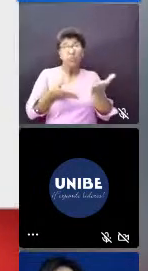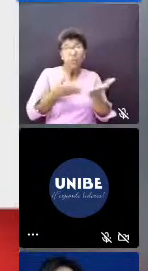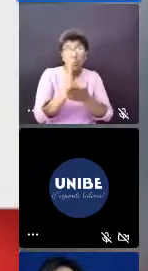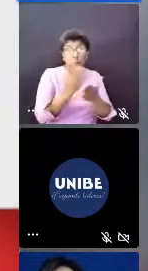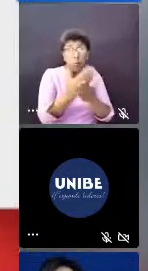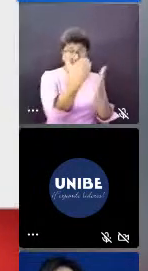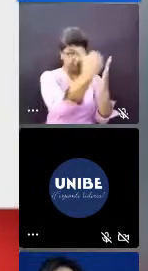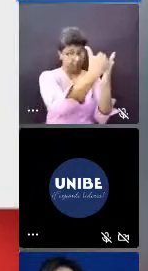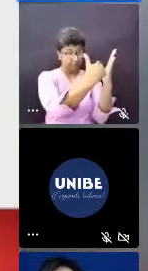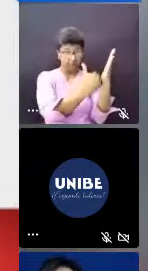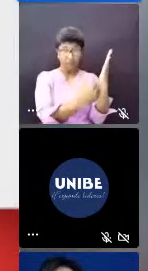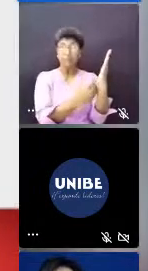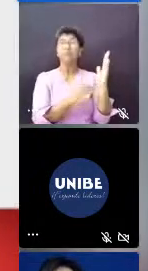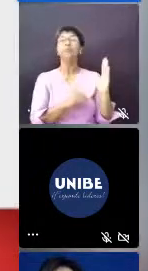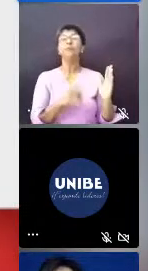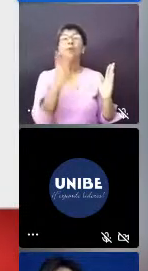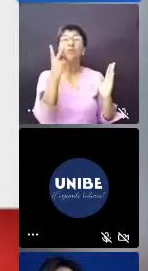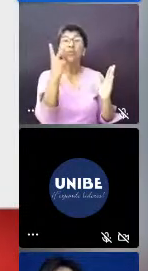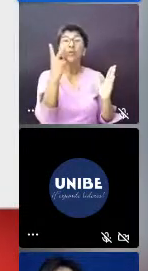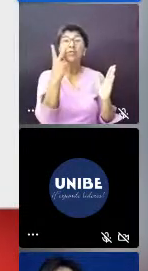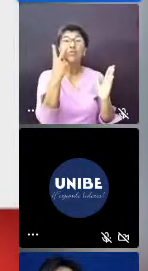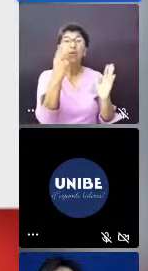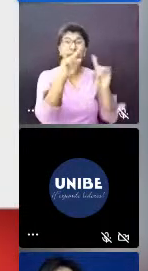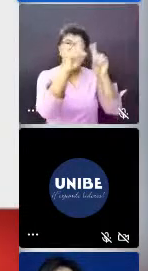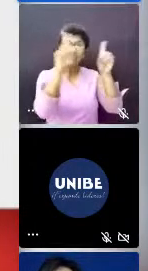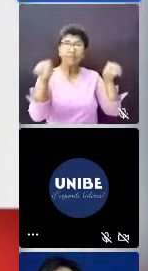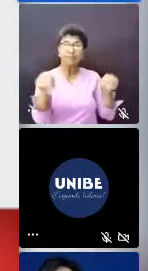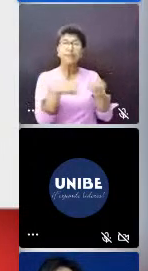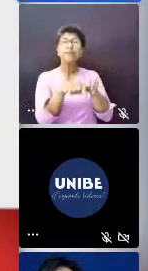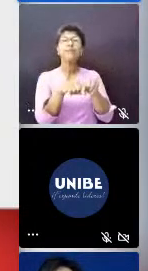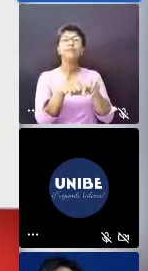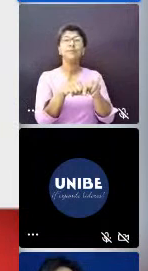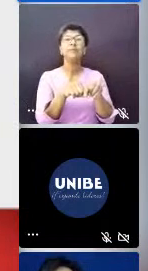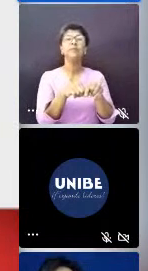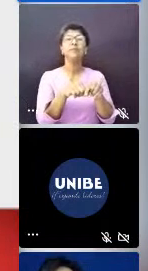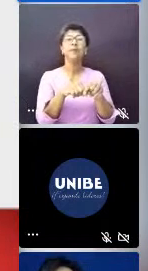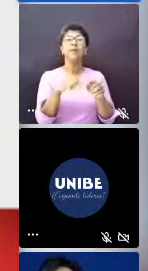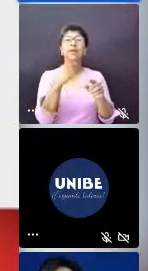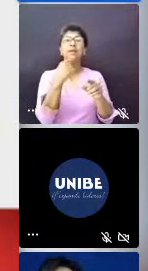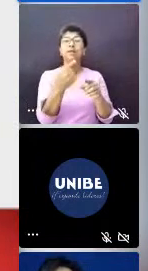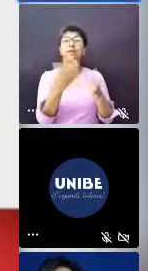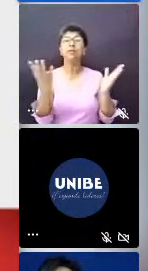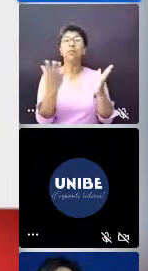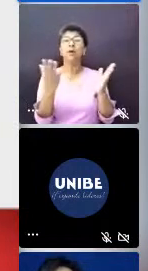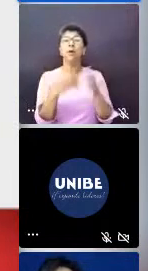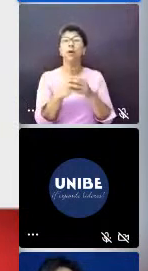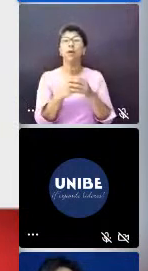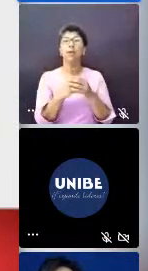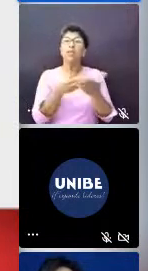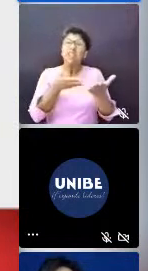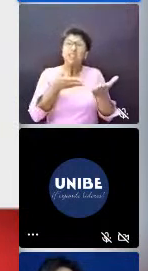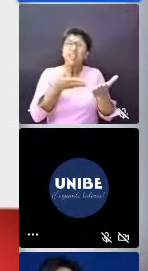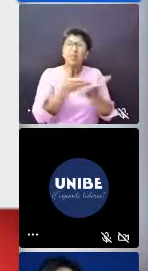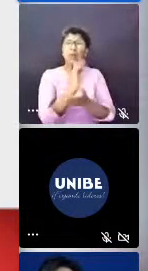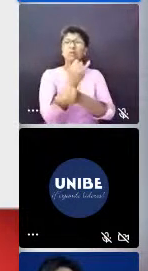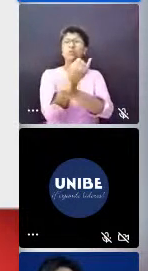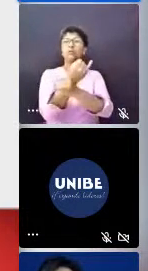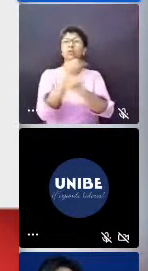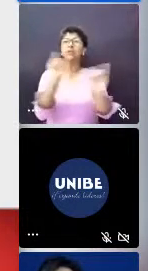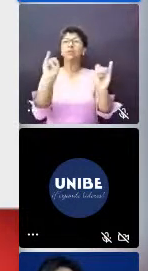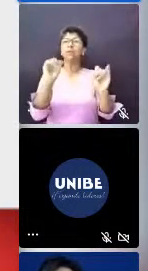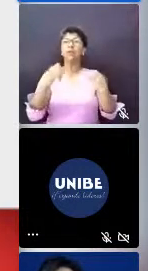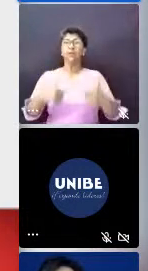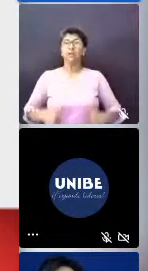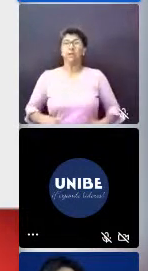short, as I'll show you on this slide, but it boils down to the right to an independent, autonomous